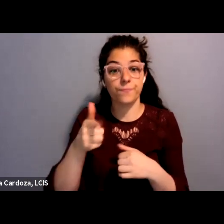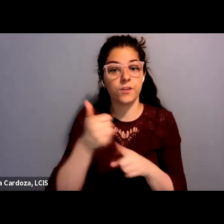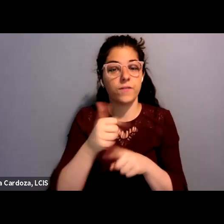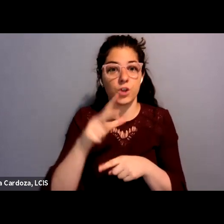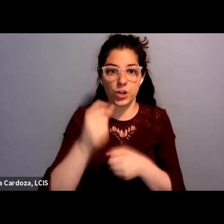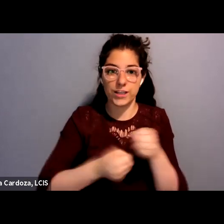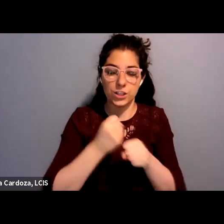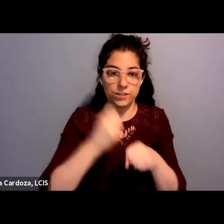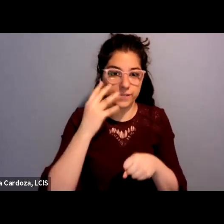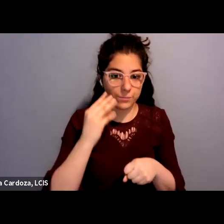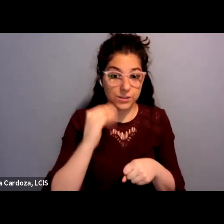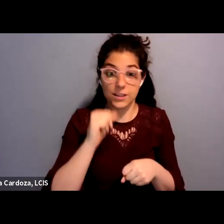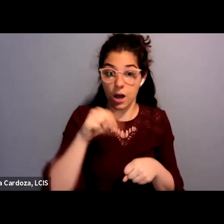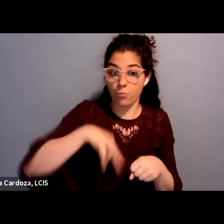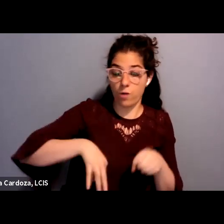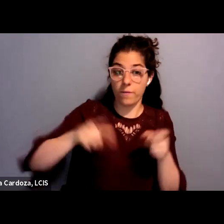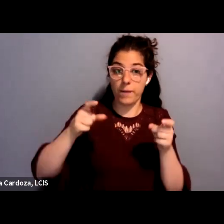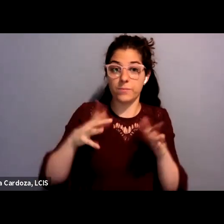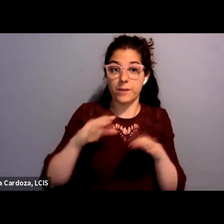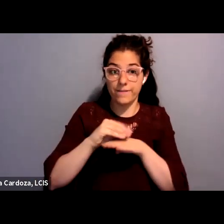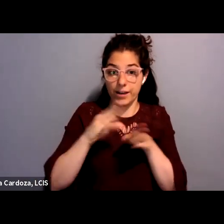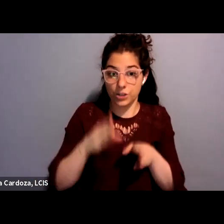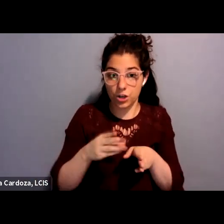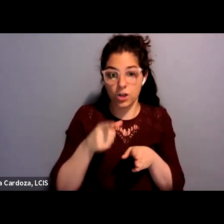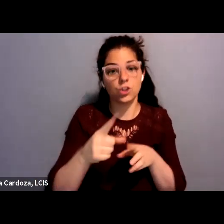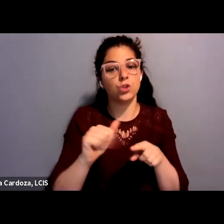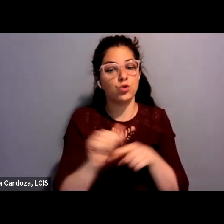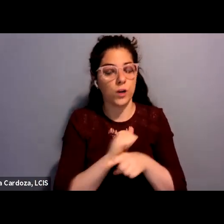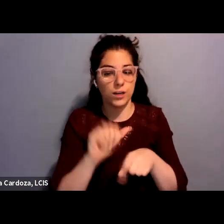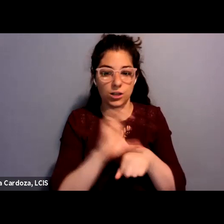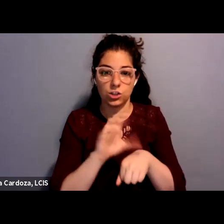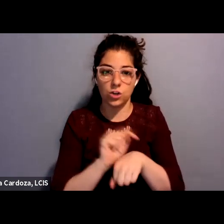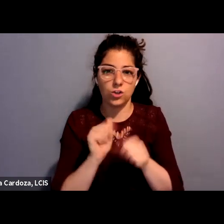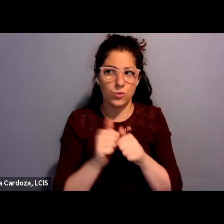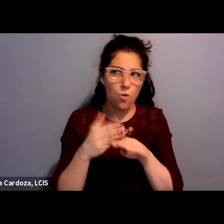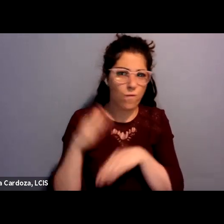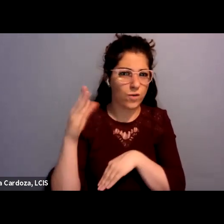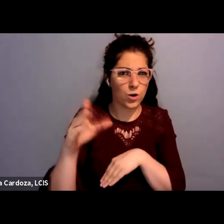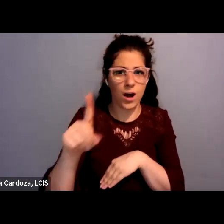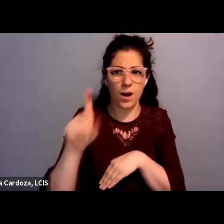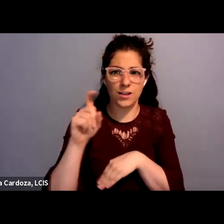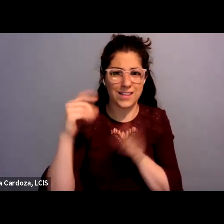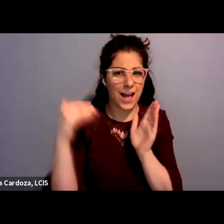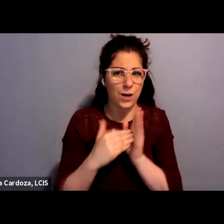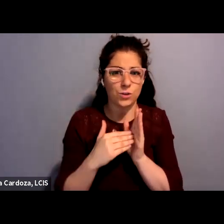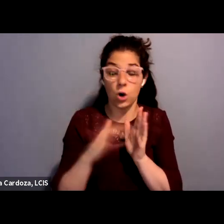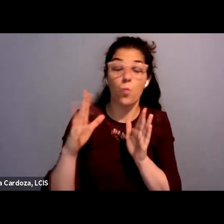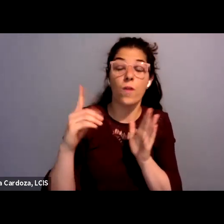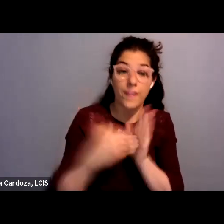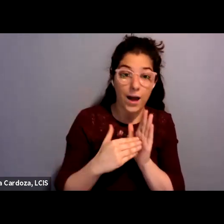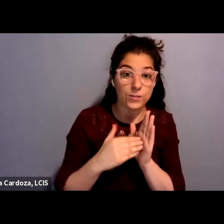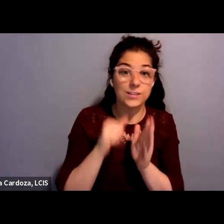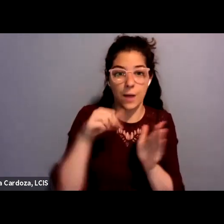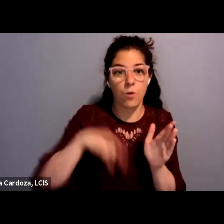nonprofit management advisor, Judy has trained and consulted with well over 1,000 nonprofit organizations on